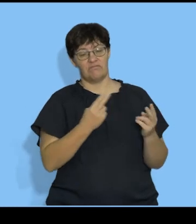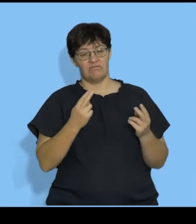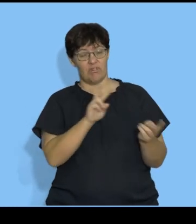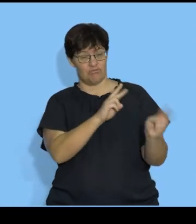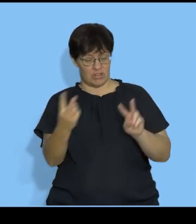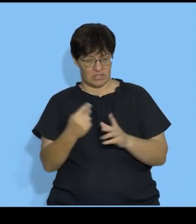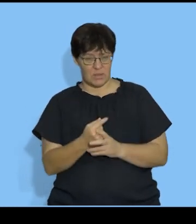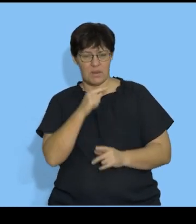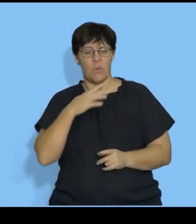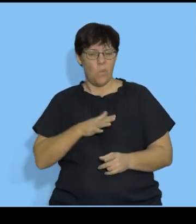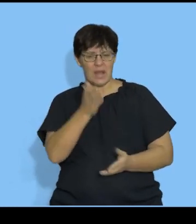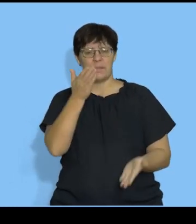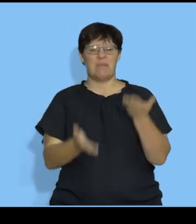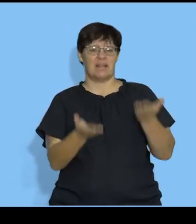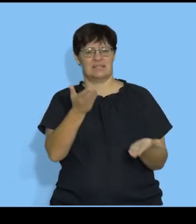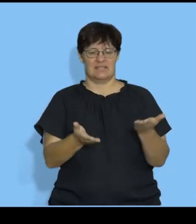write a balanced